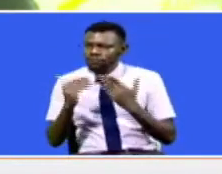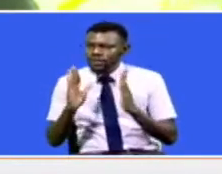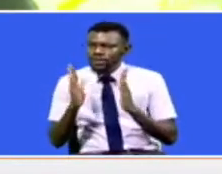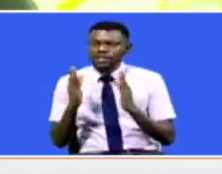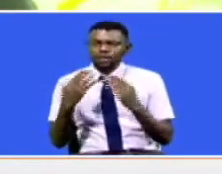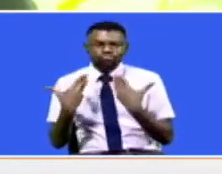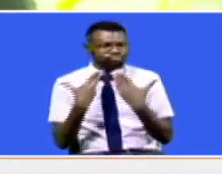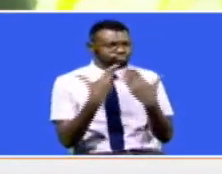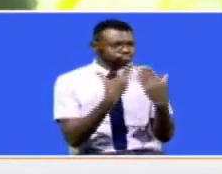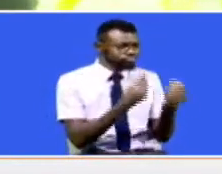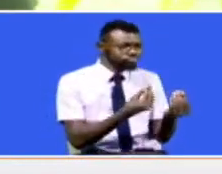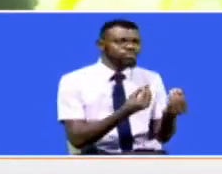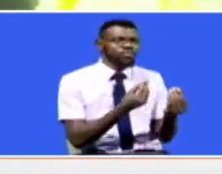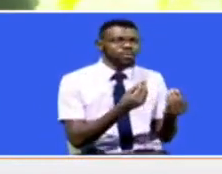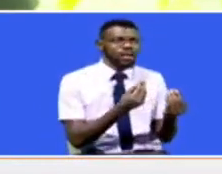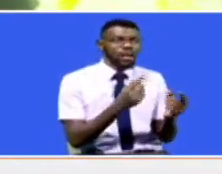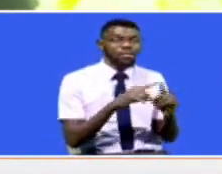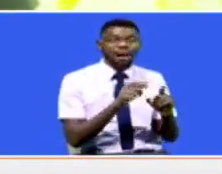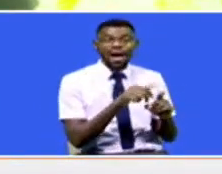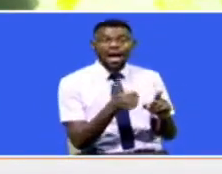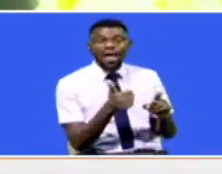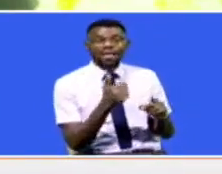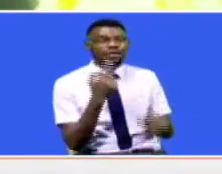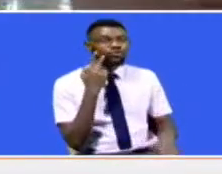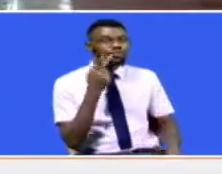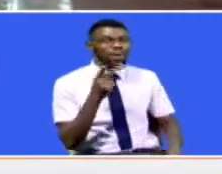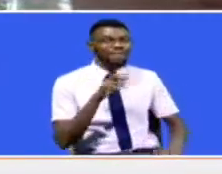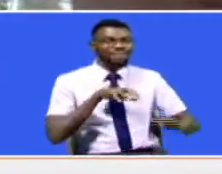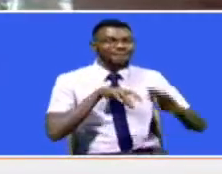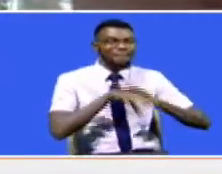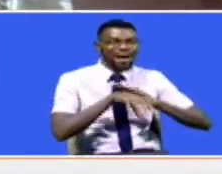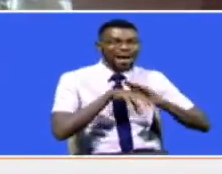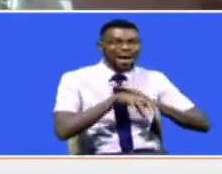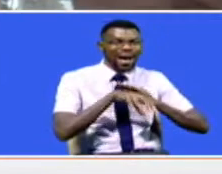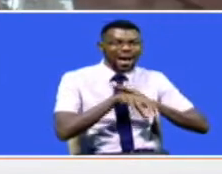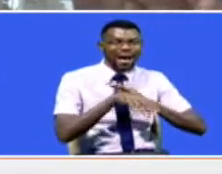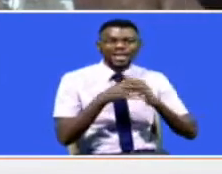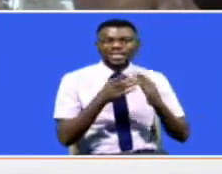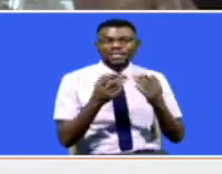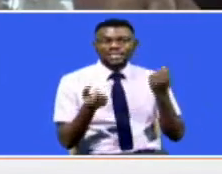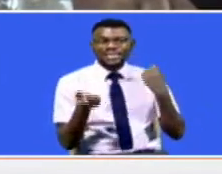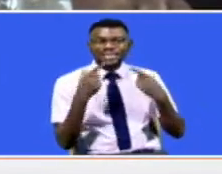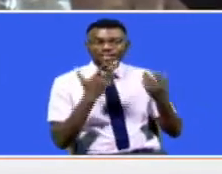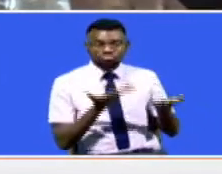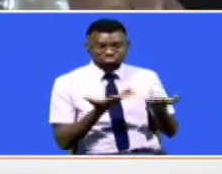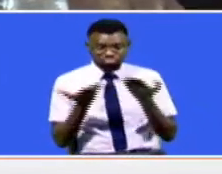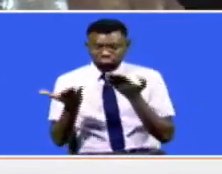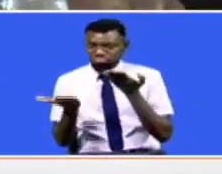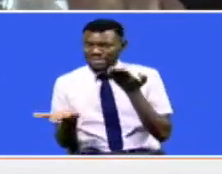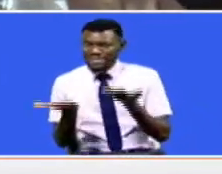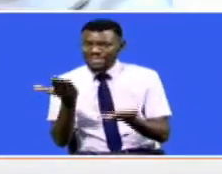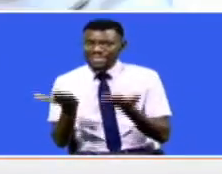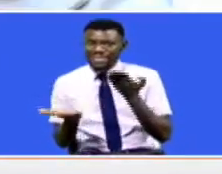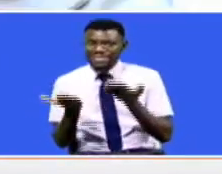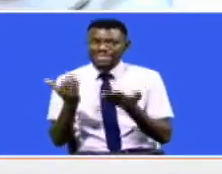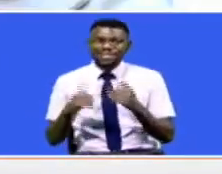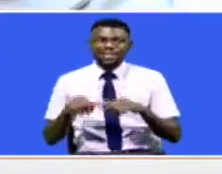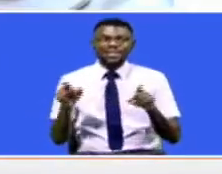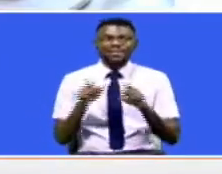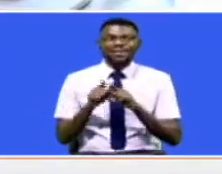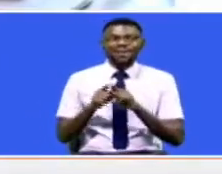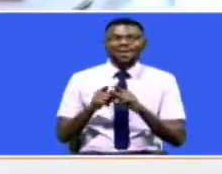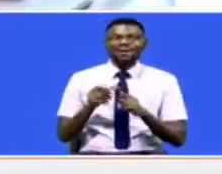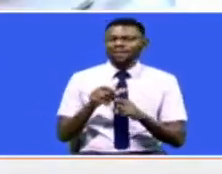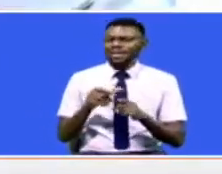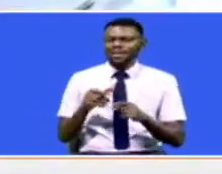chakula. Anamuacha akiload 200 bags of tea alone. KTDA CEO Wilson Mudhaura also faced a